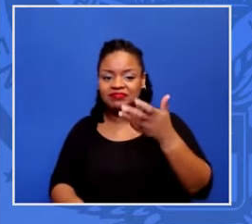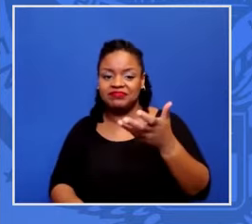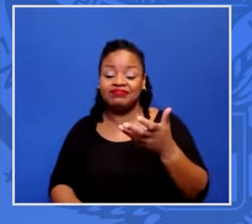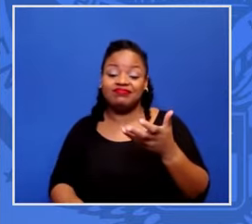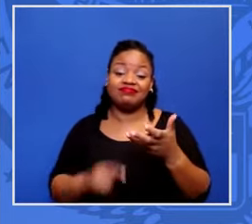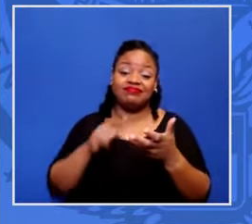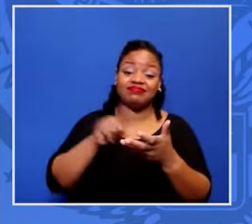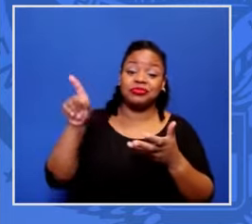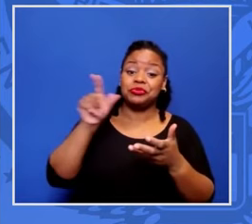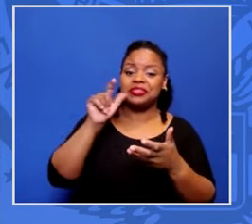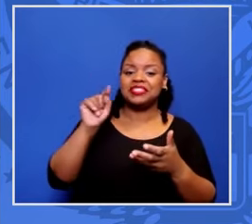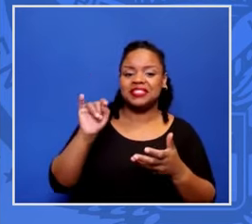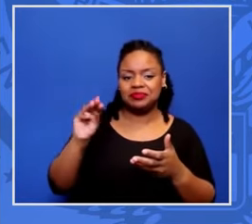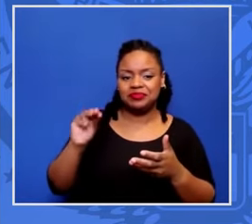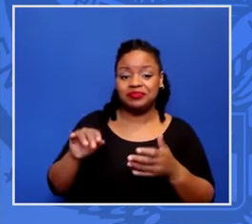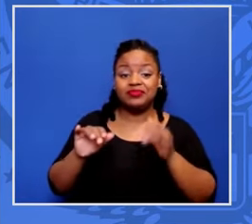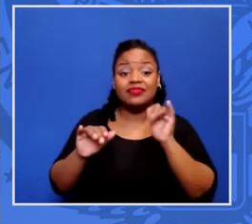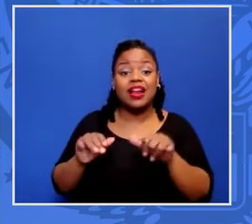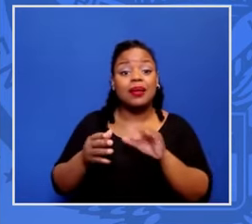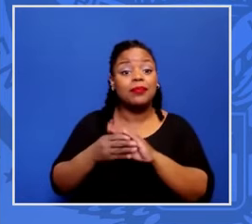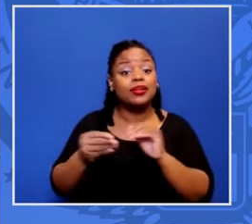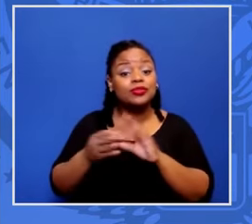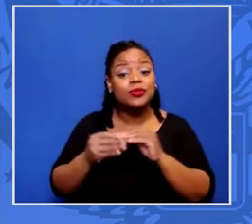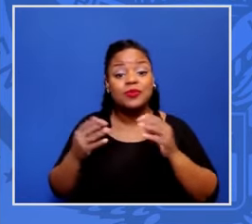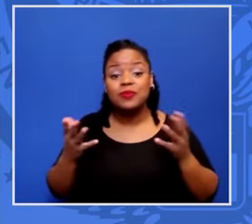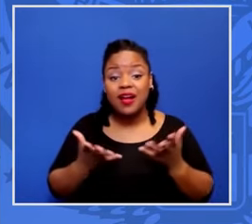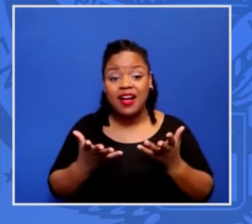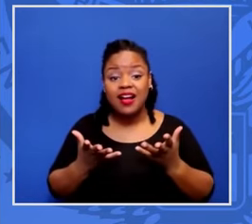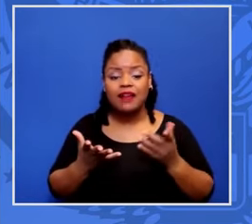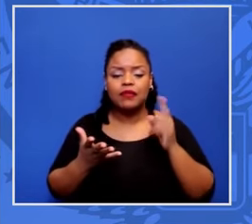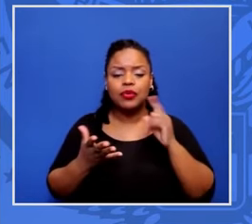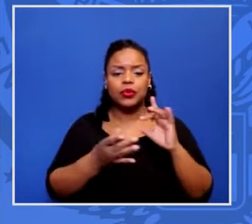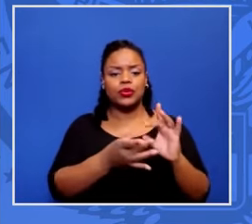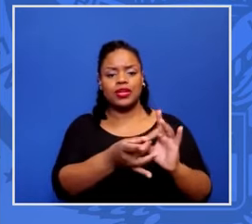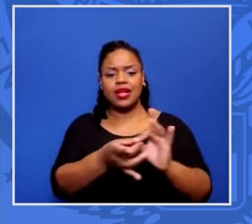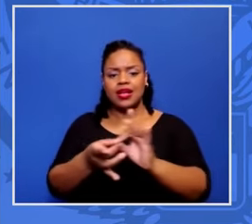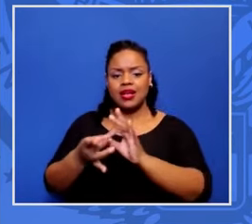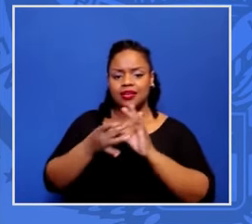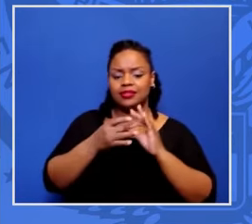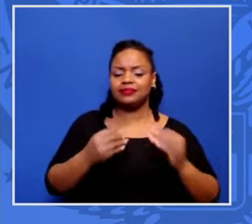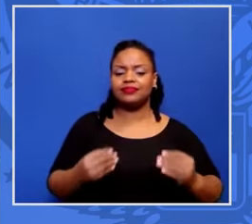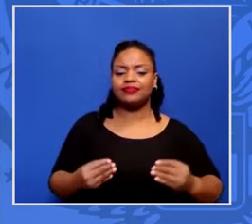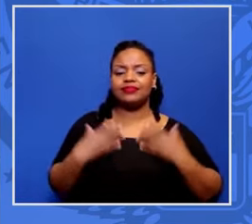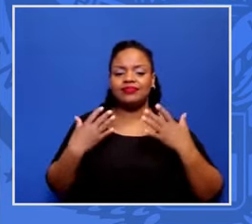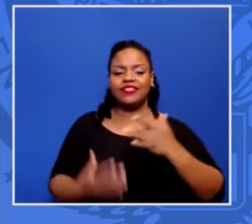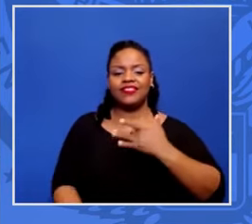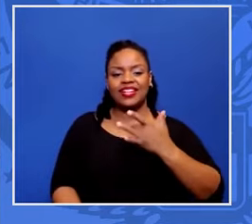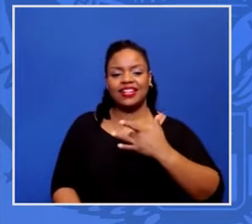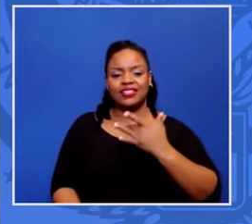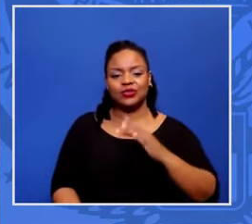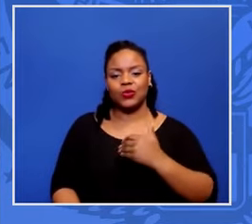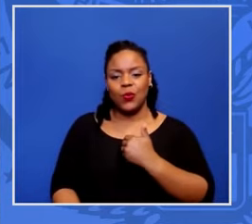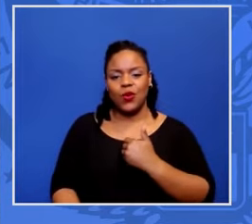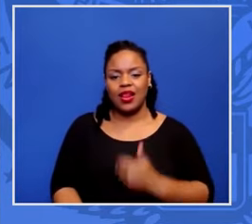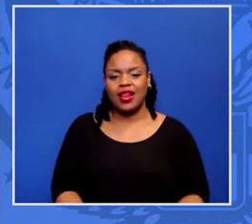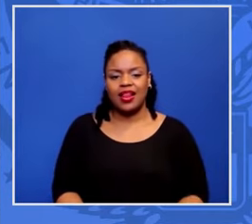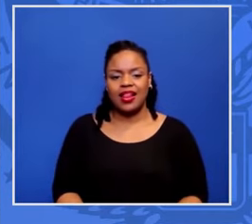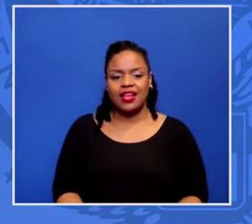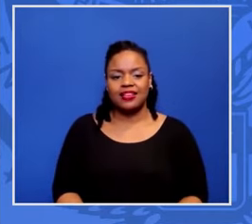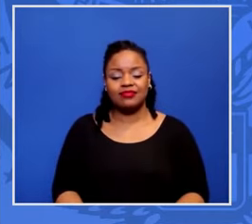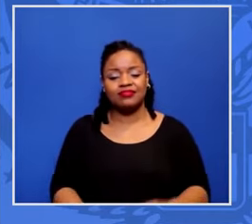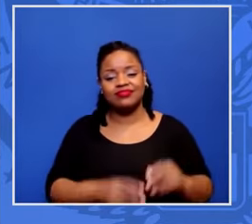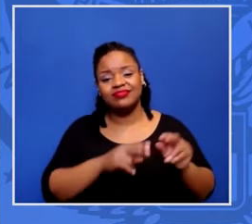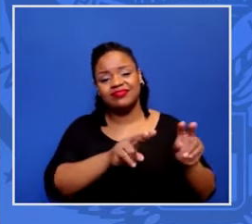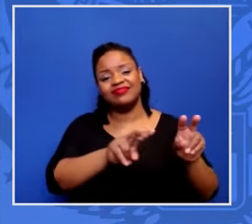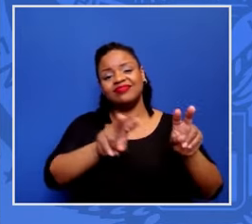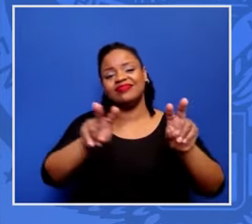tonight, especially as we look across the river at our strong, resilient, beautiful city of Nashville, we're honored to sing it for everyone.